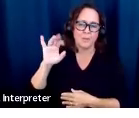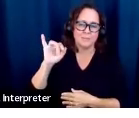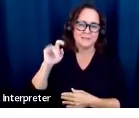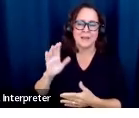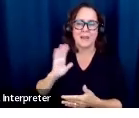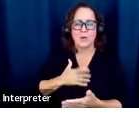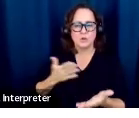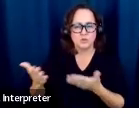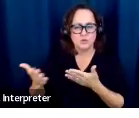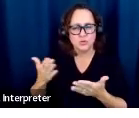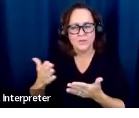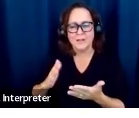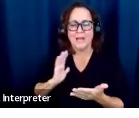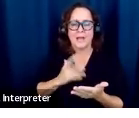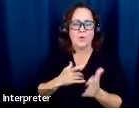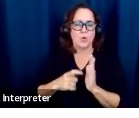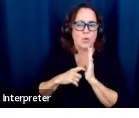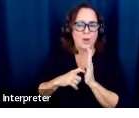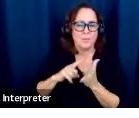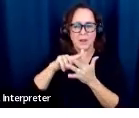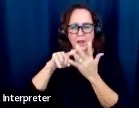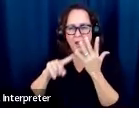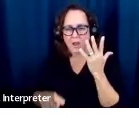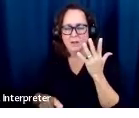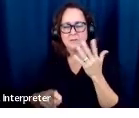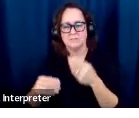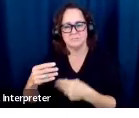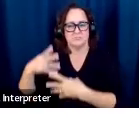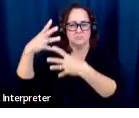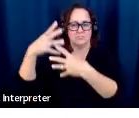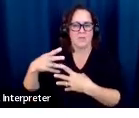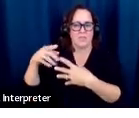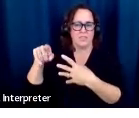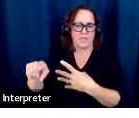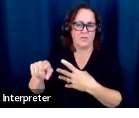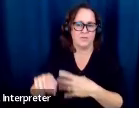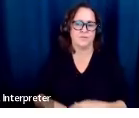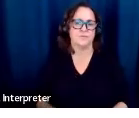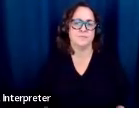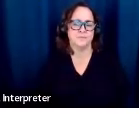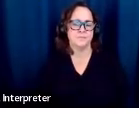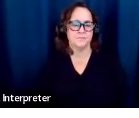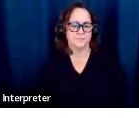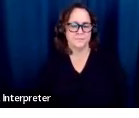the affiliation requirements, all of that. And we do encourage you all to check it out.